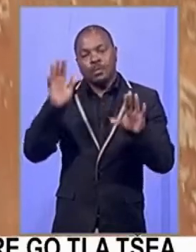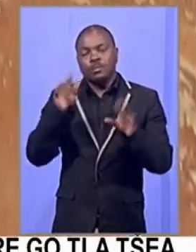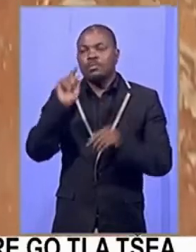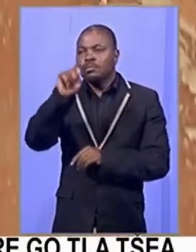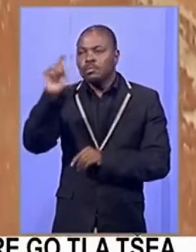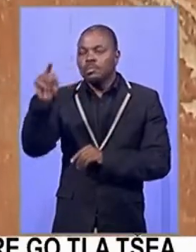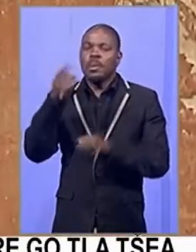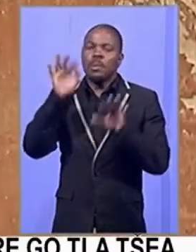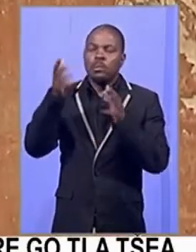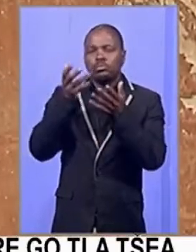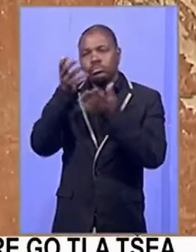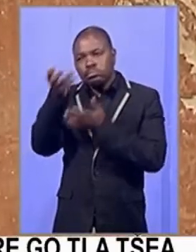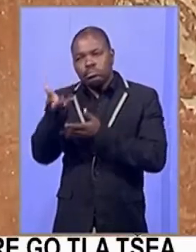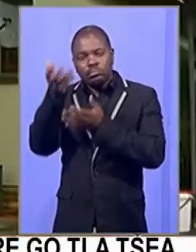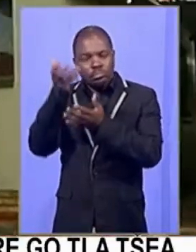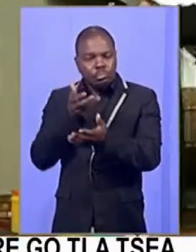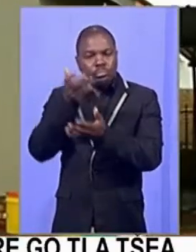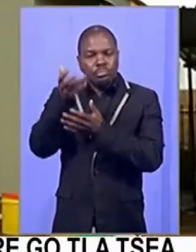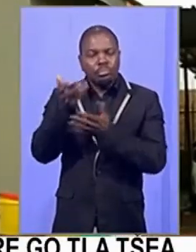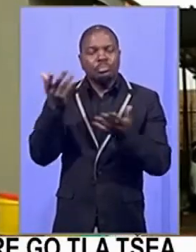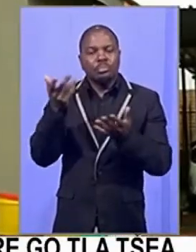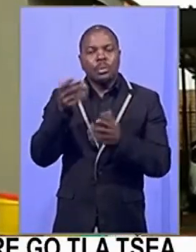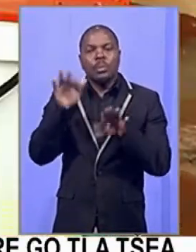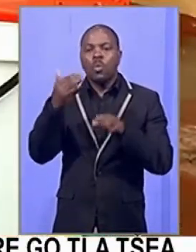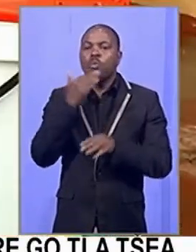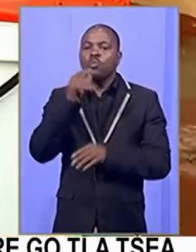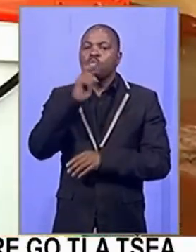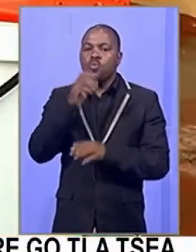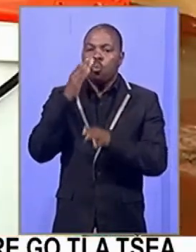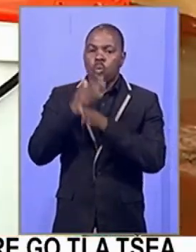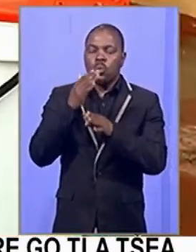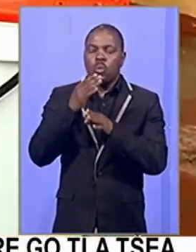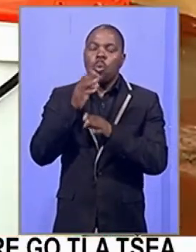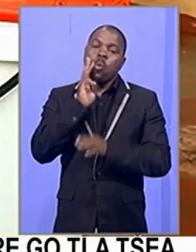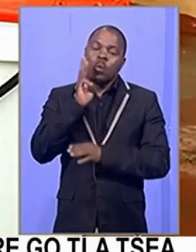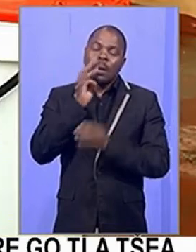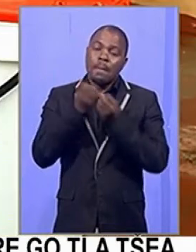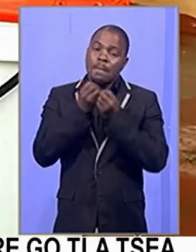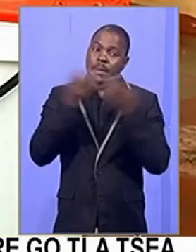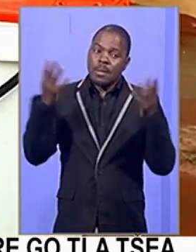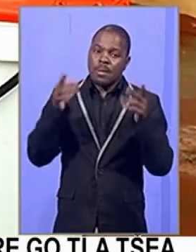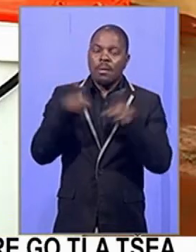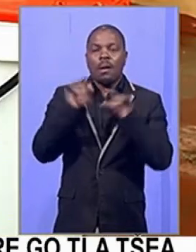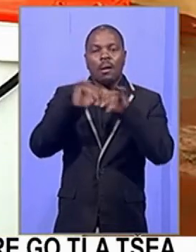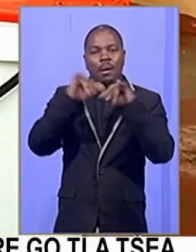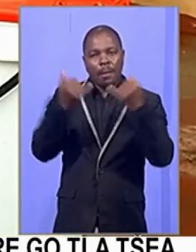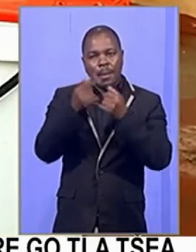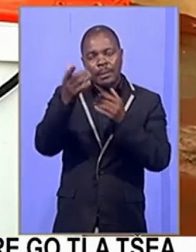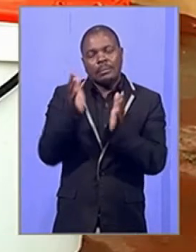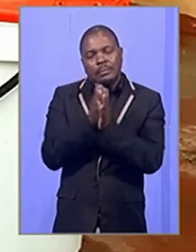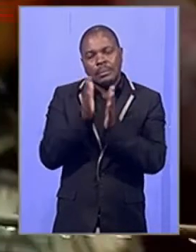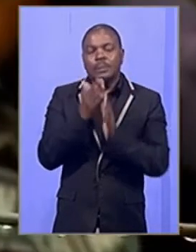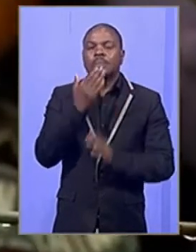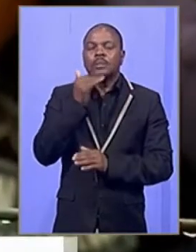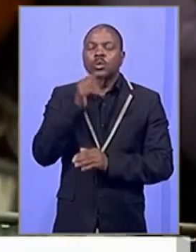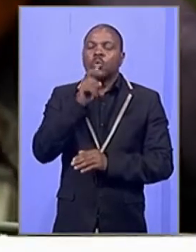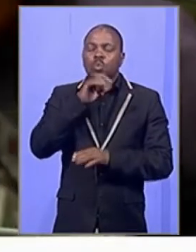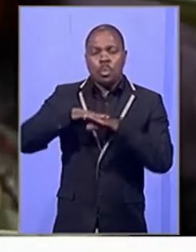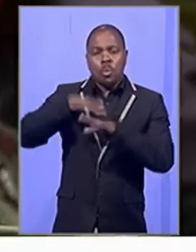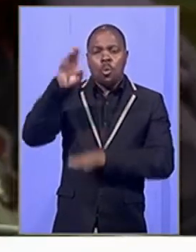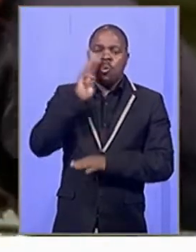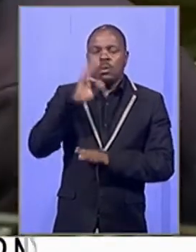le bašomedi ba šomišago metsi ka bontšhi dikhamphane go fokotša metsi ao ba